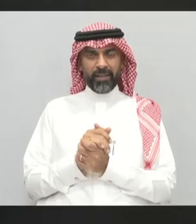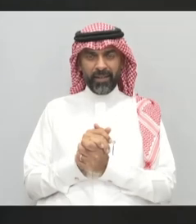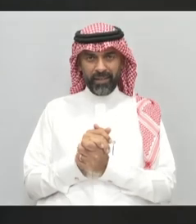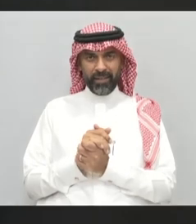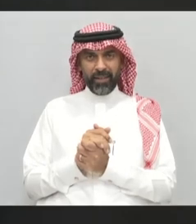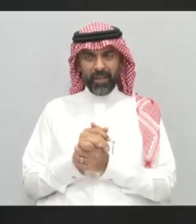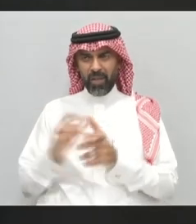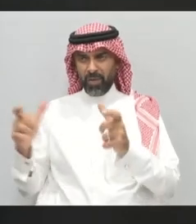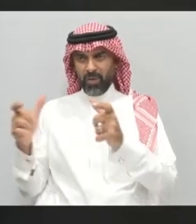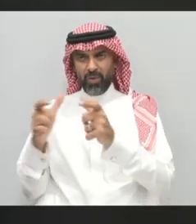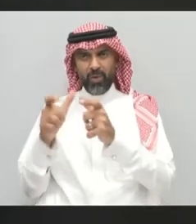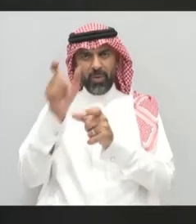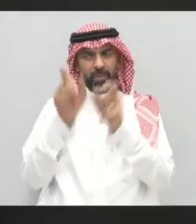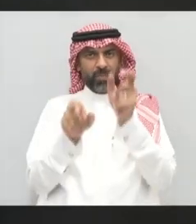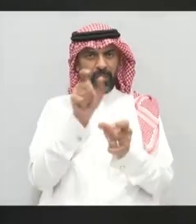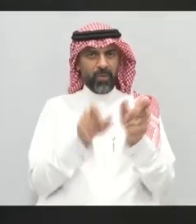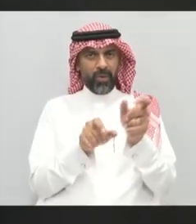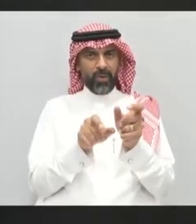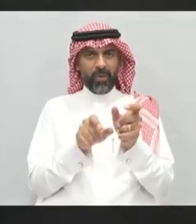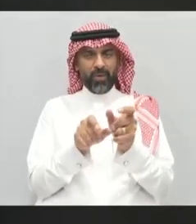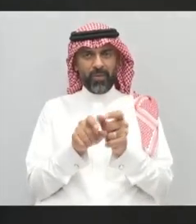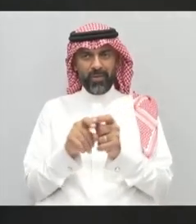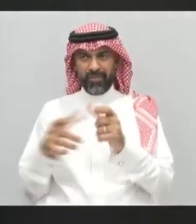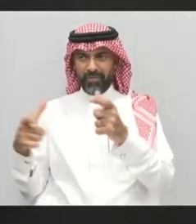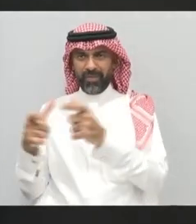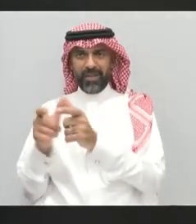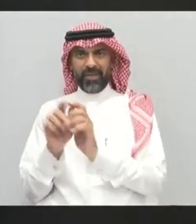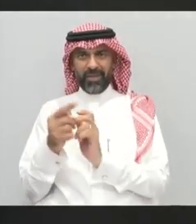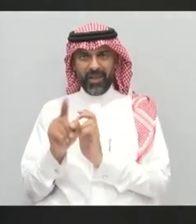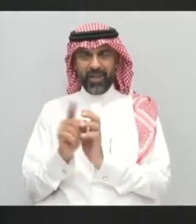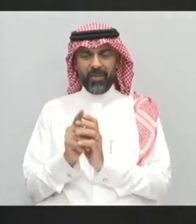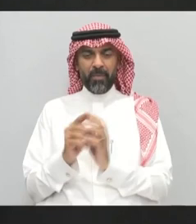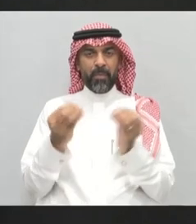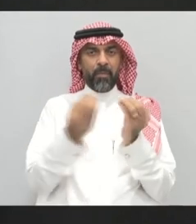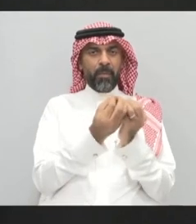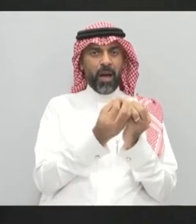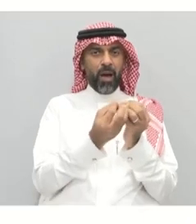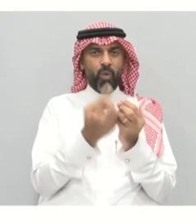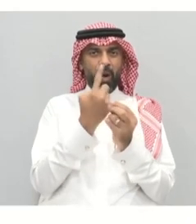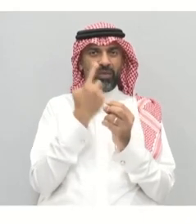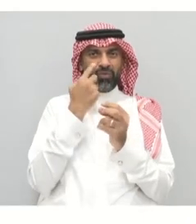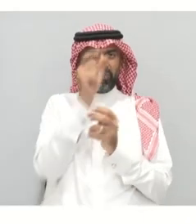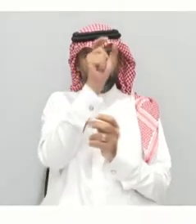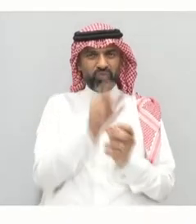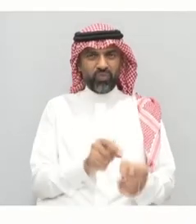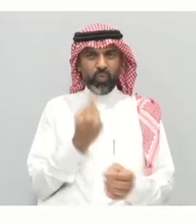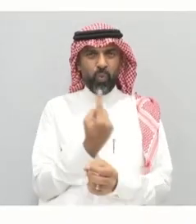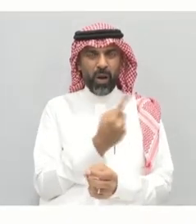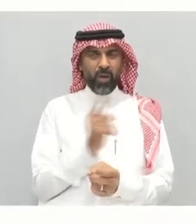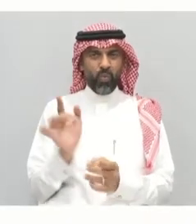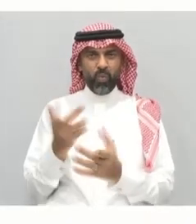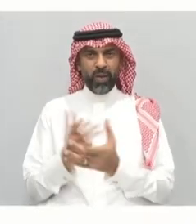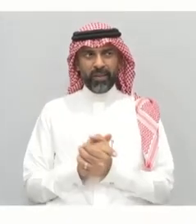Yes, a group of people. That's good. We have a group of people. Okay, and look at this person